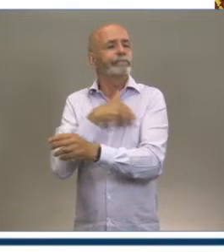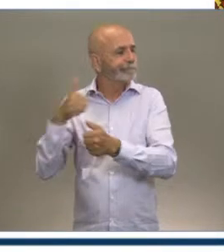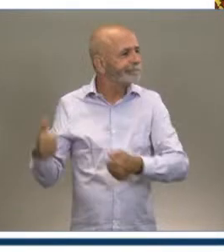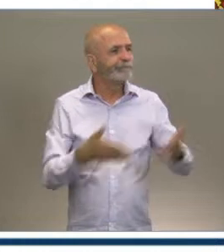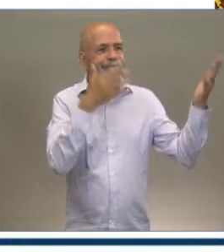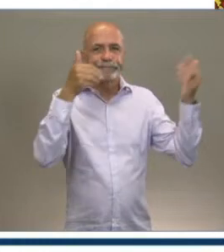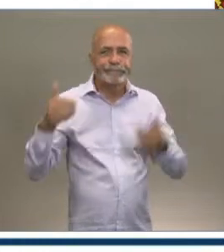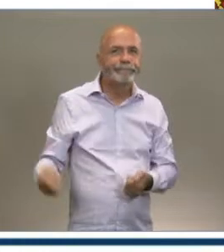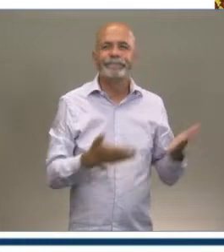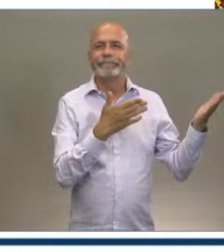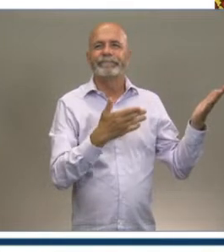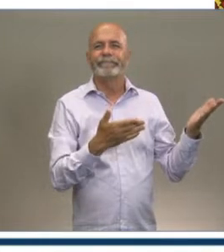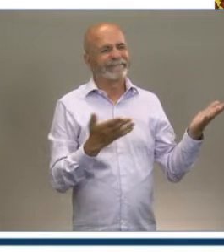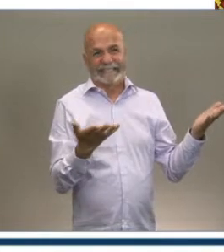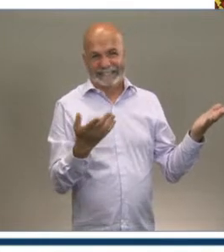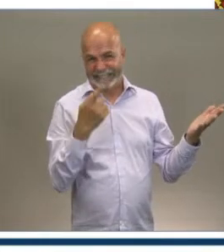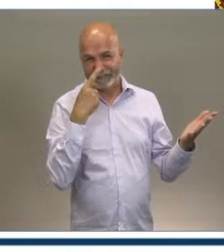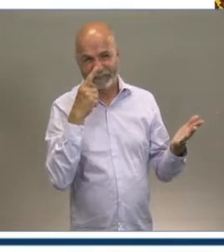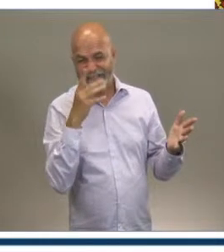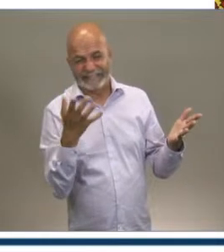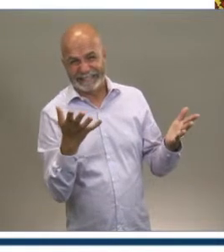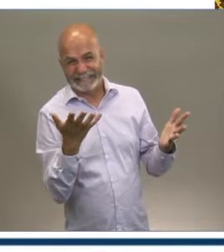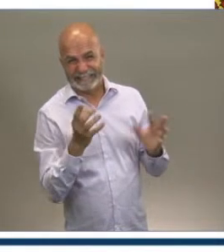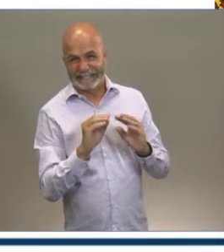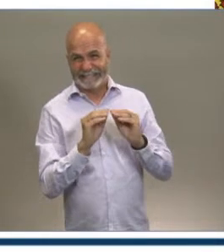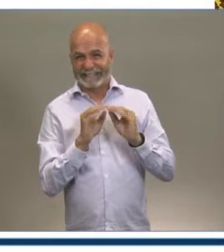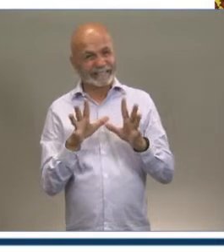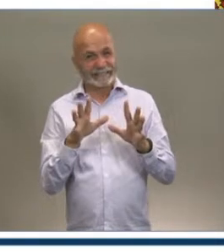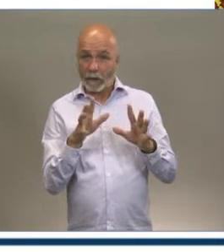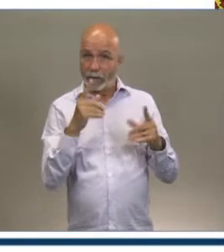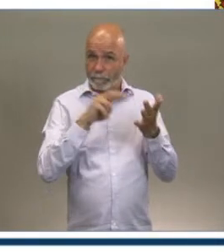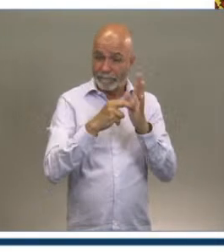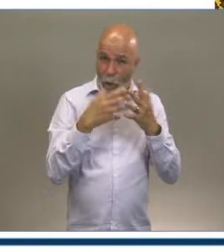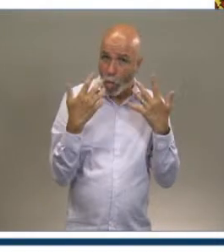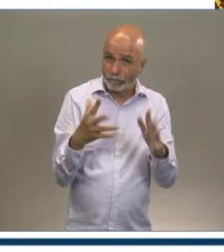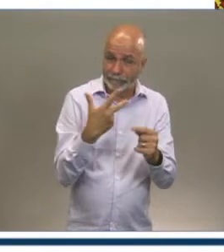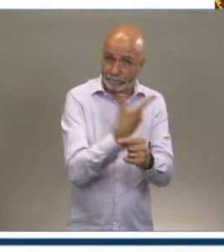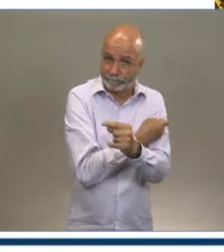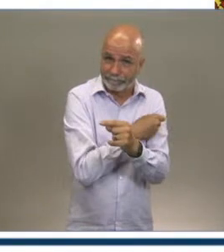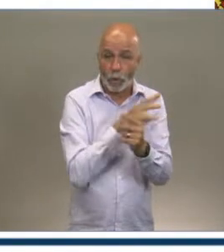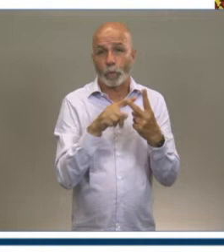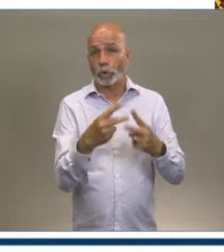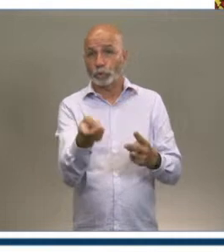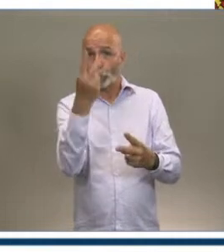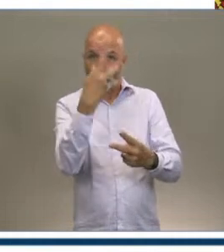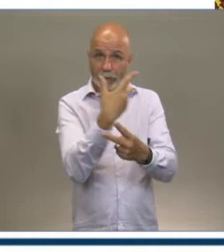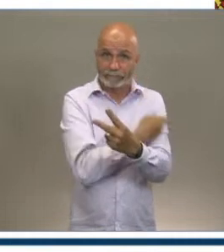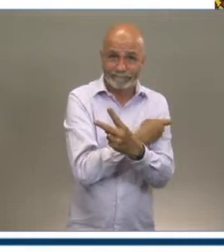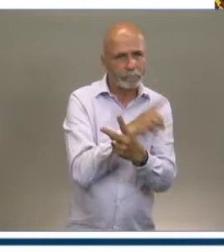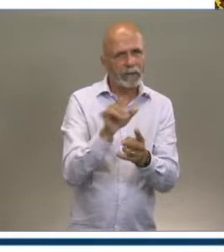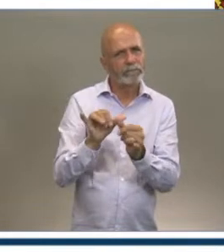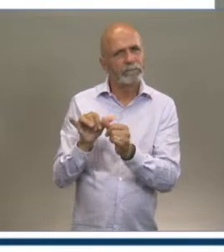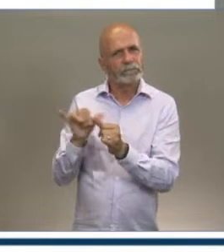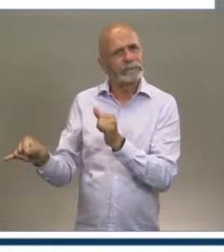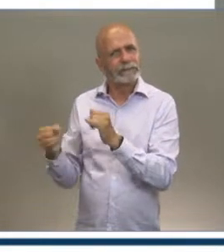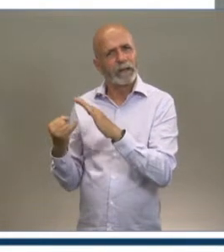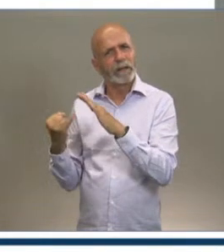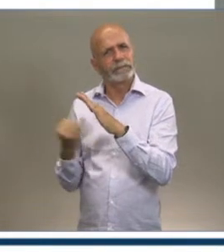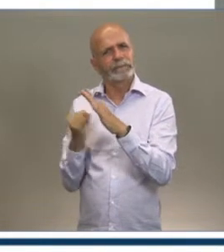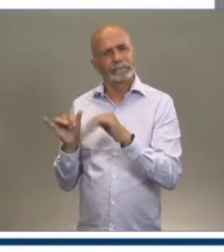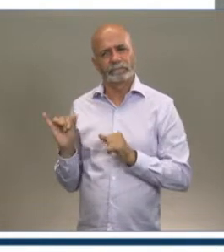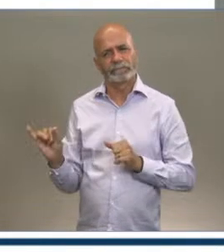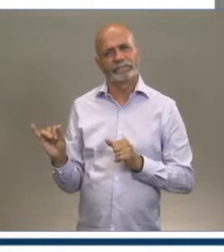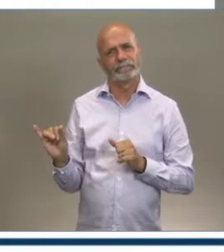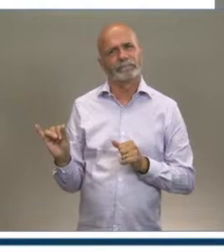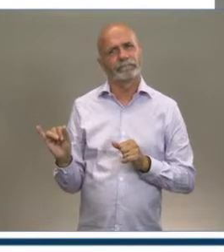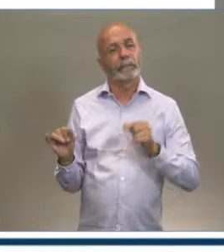the rationale for continued isolation for people who have had either one shot or two? That's still, and even people have 2 doses of vaccine, it doesn't mean